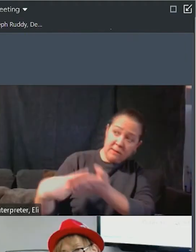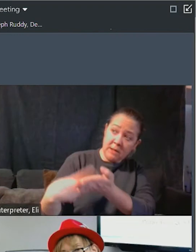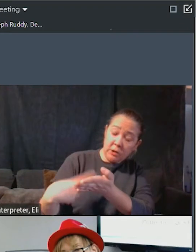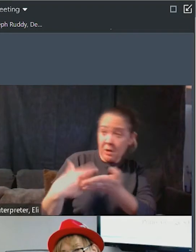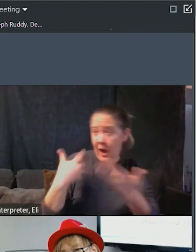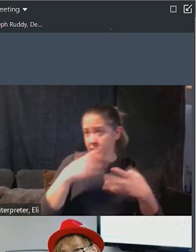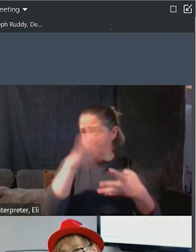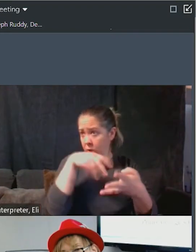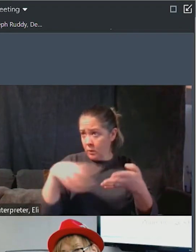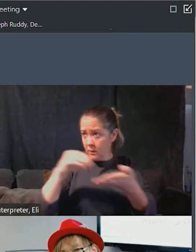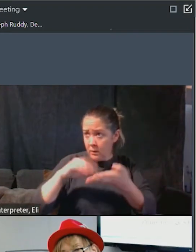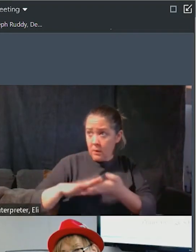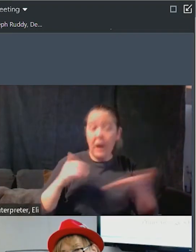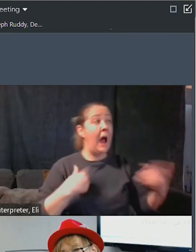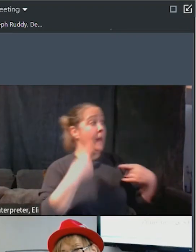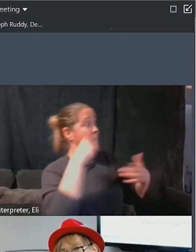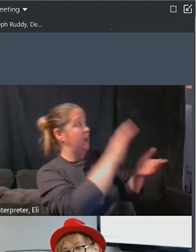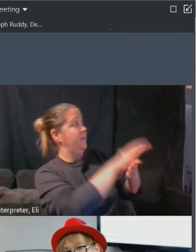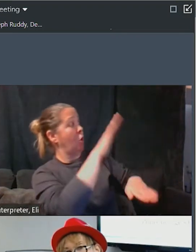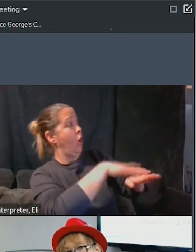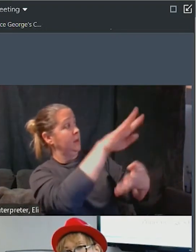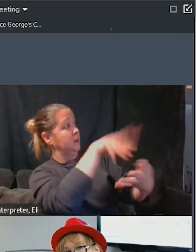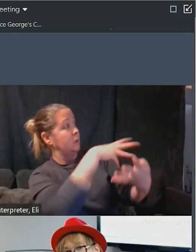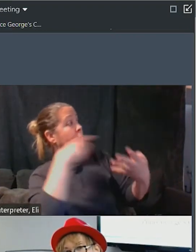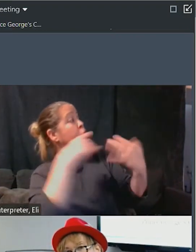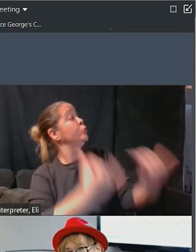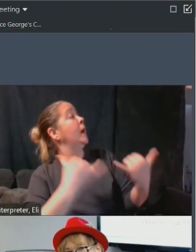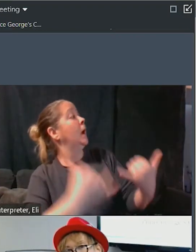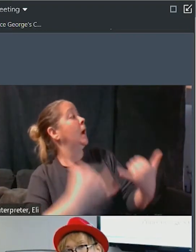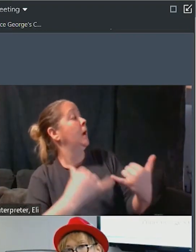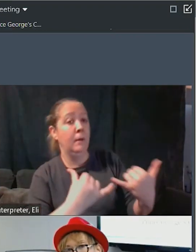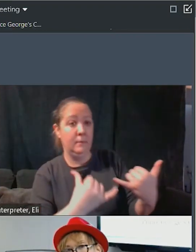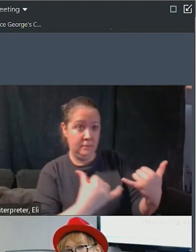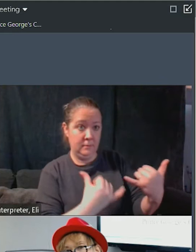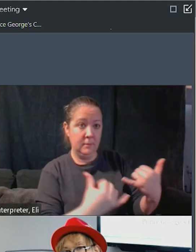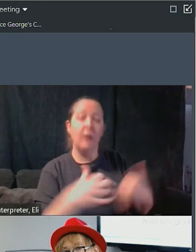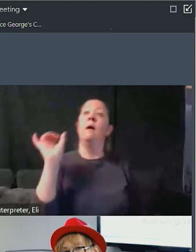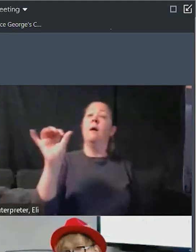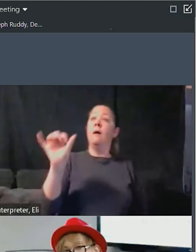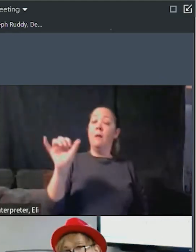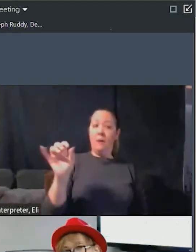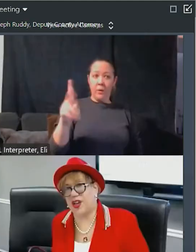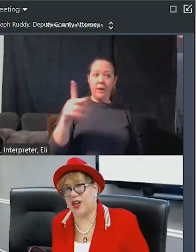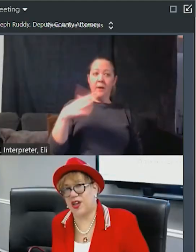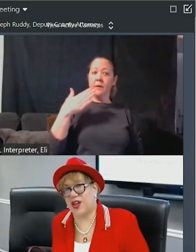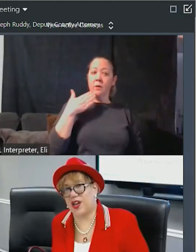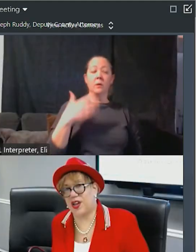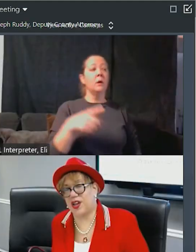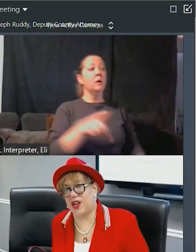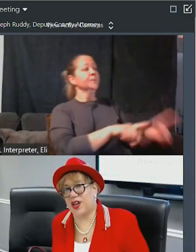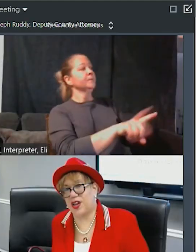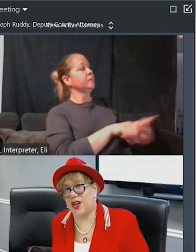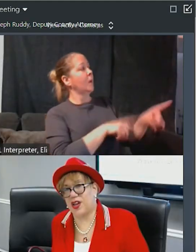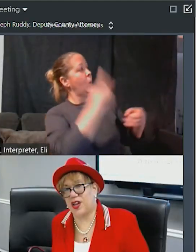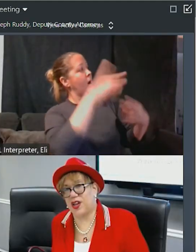are, it is on the schedule for today. Oh, okay. Thank you. So I believe, and Madam Chair, one additional